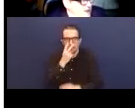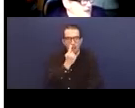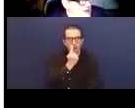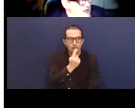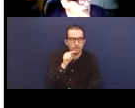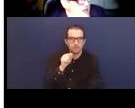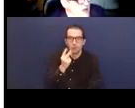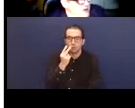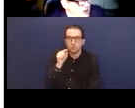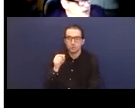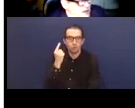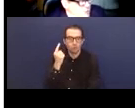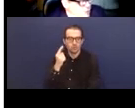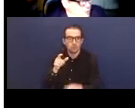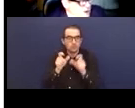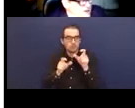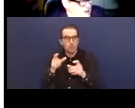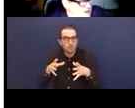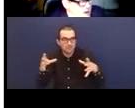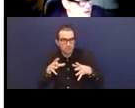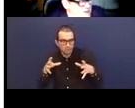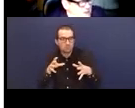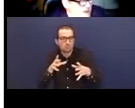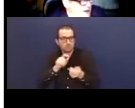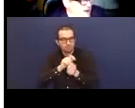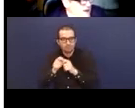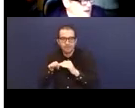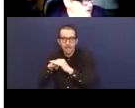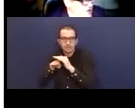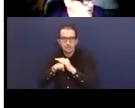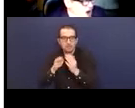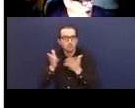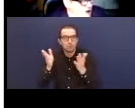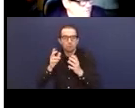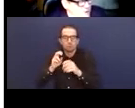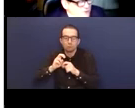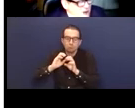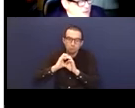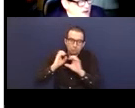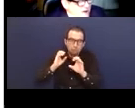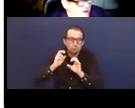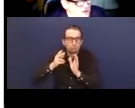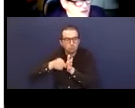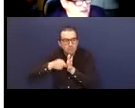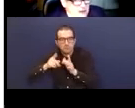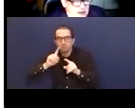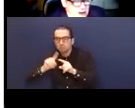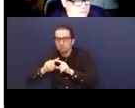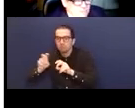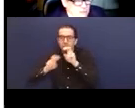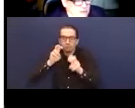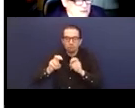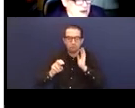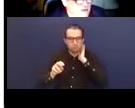indicator. So that's an important one in city spaces, particularly. Average share of built up area of cities that is